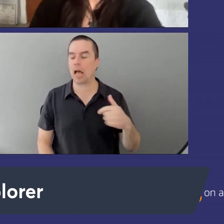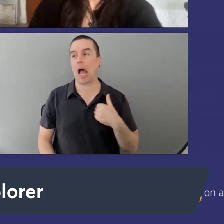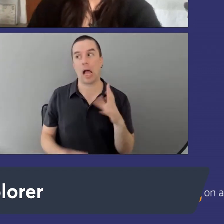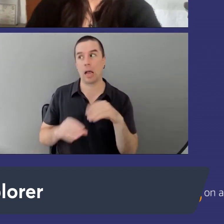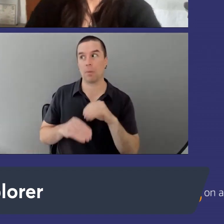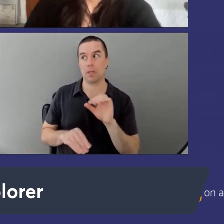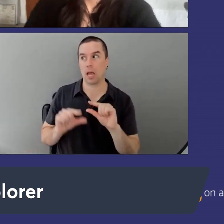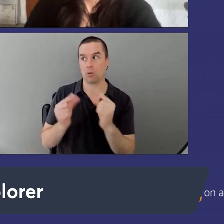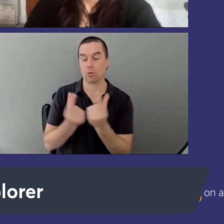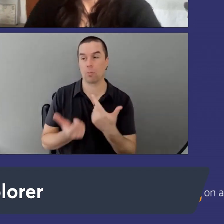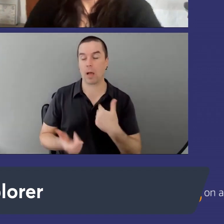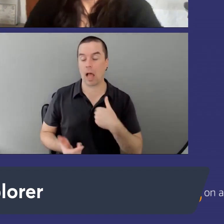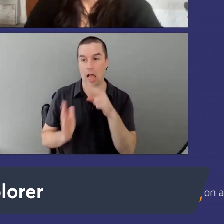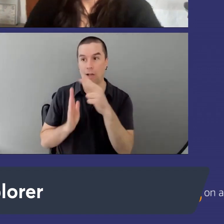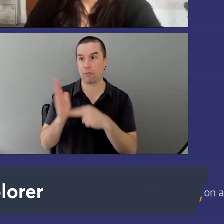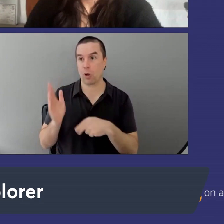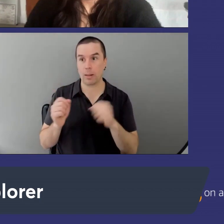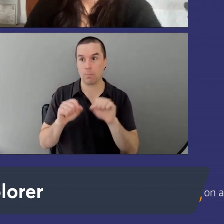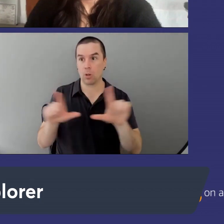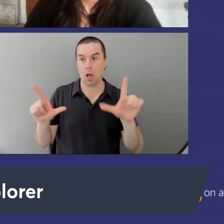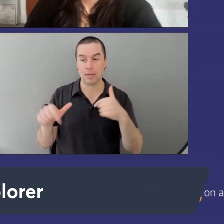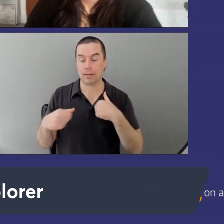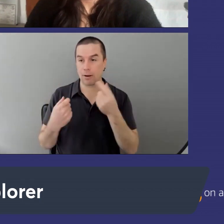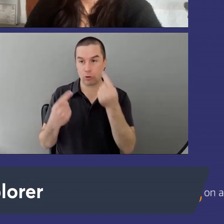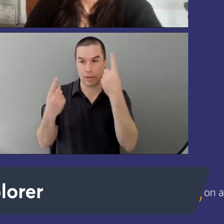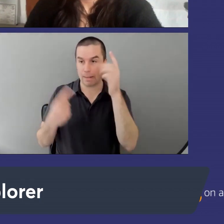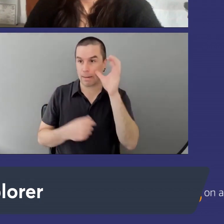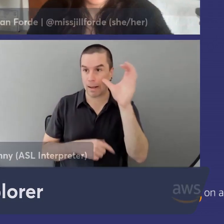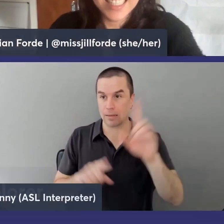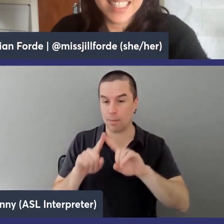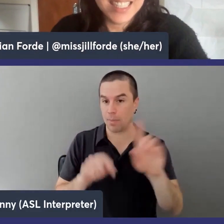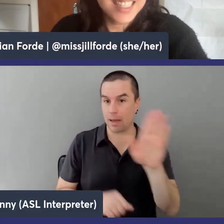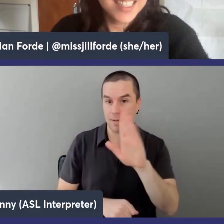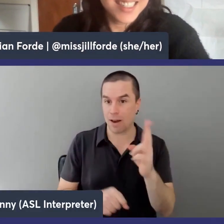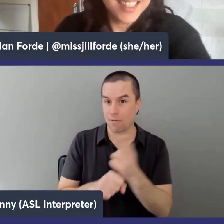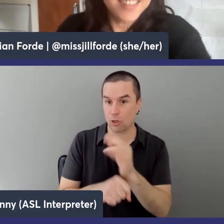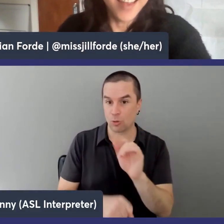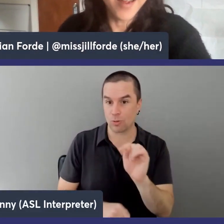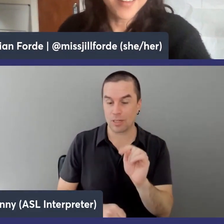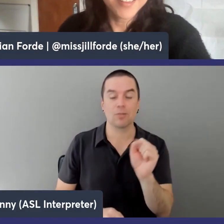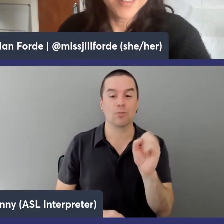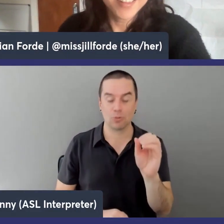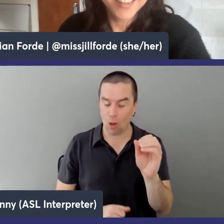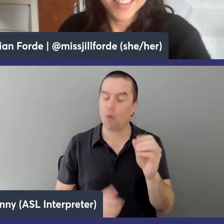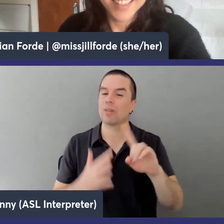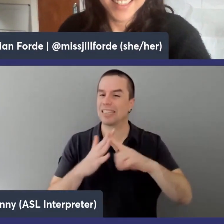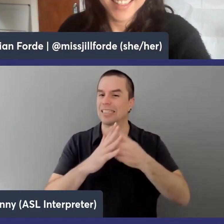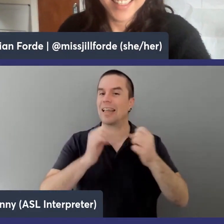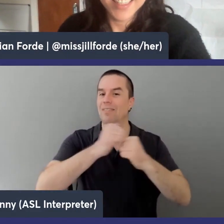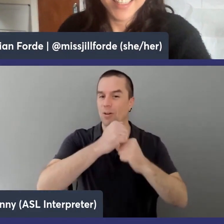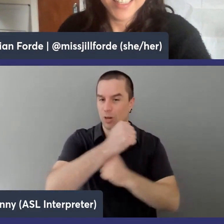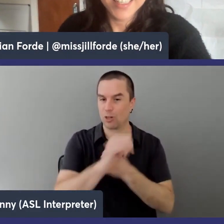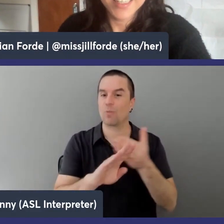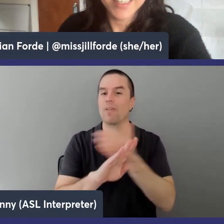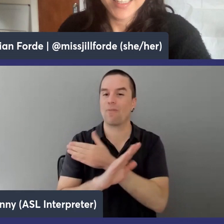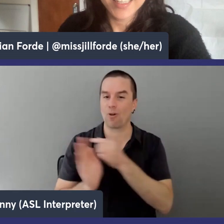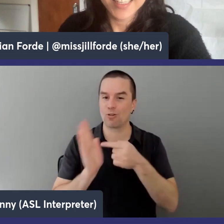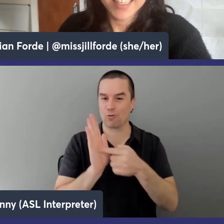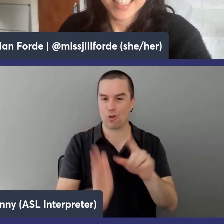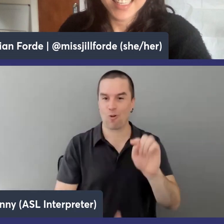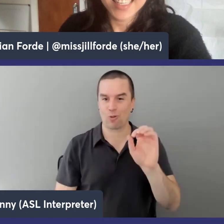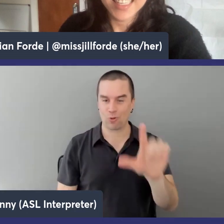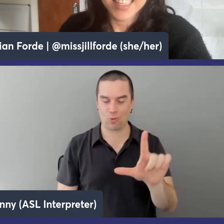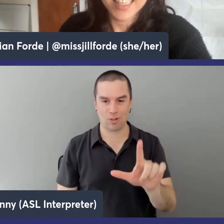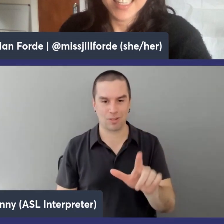it conceptually, right? But I've never had to use it. So would love let's set the foundation here before we show them the tool. Absolutely. I